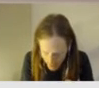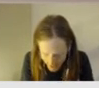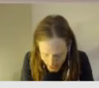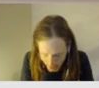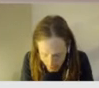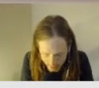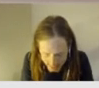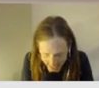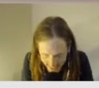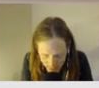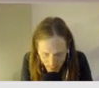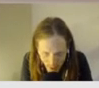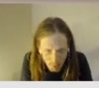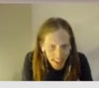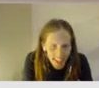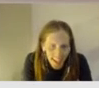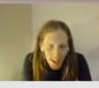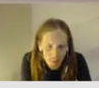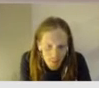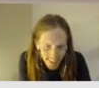which I will sadly do sometimes, but